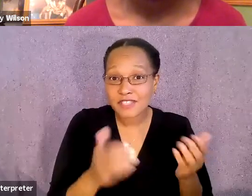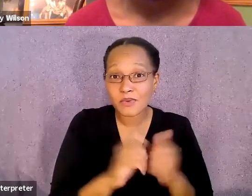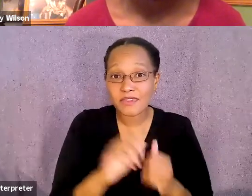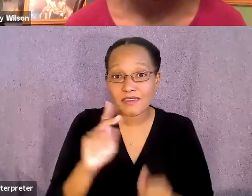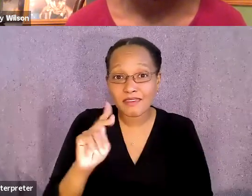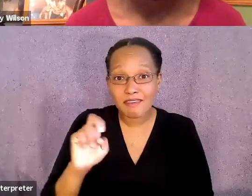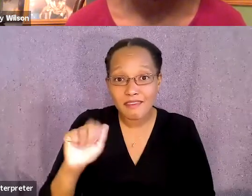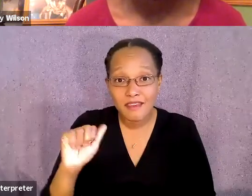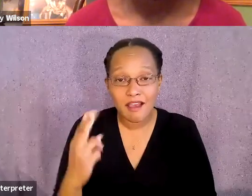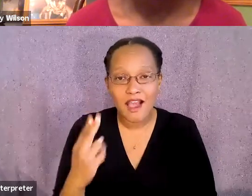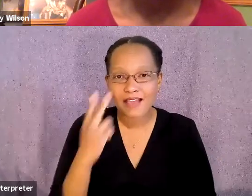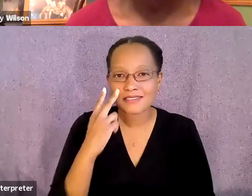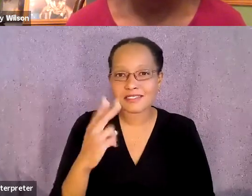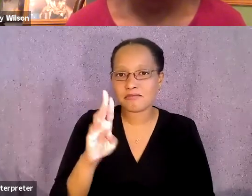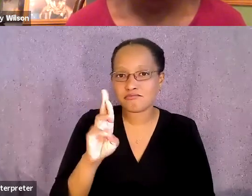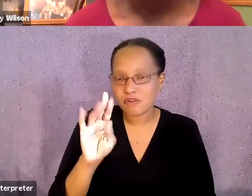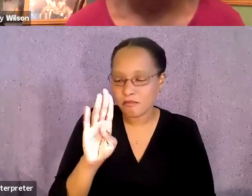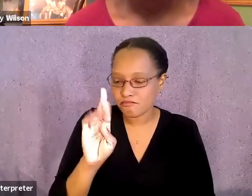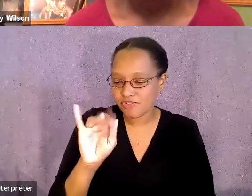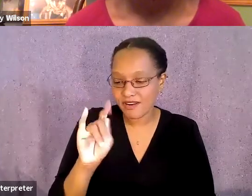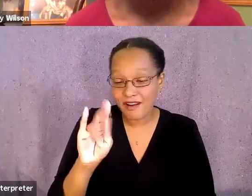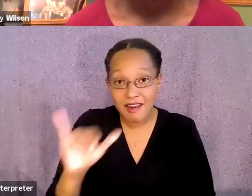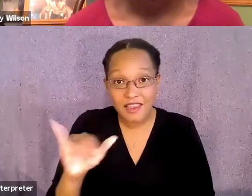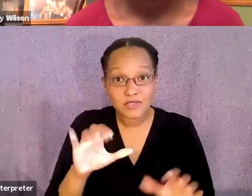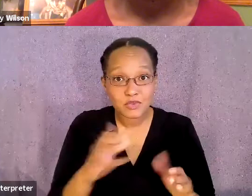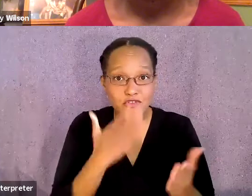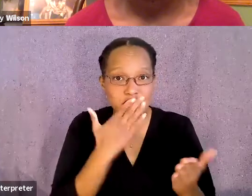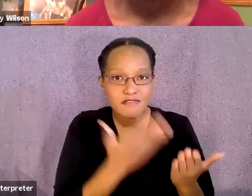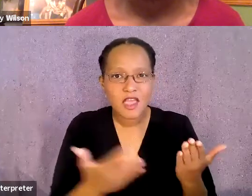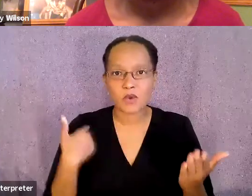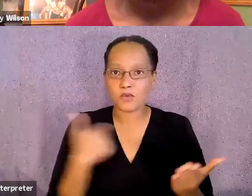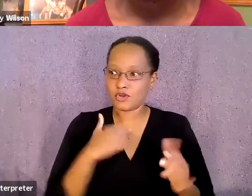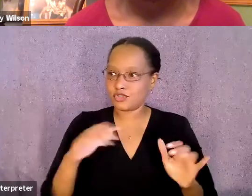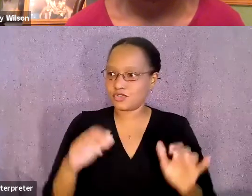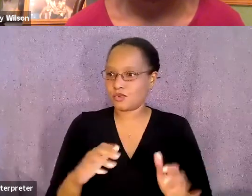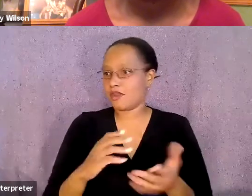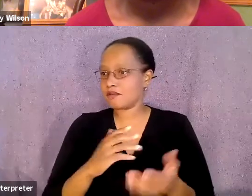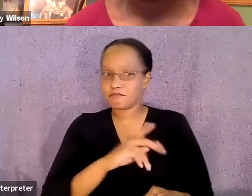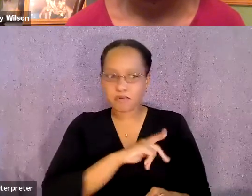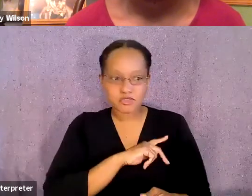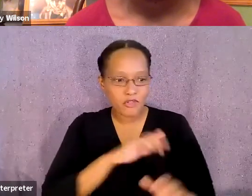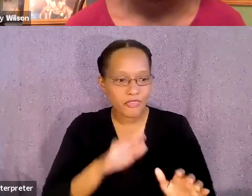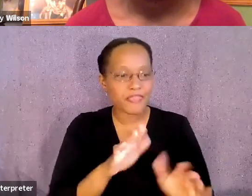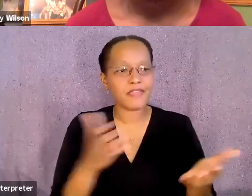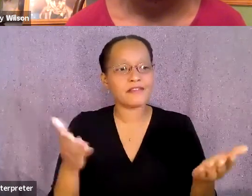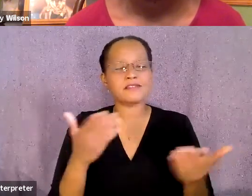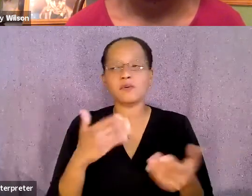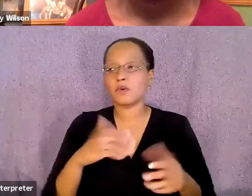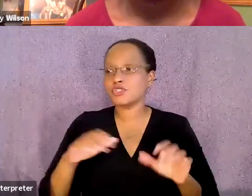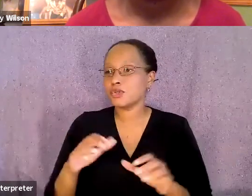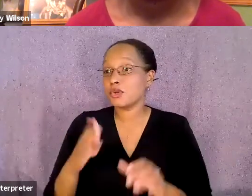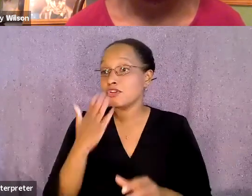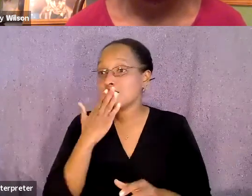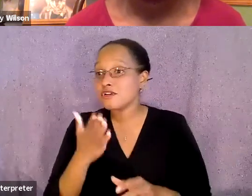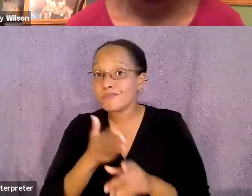have so many good things that we're doing on a personal level and a professional level that really we need to celebrate and just understand that there's nothing wrong